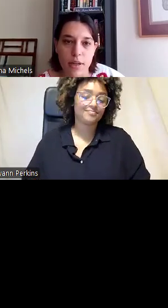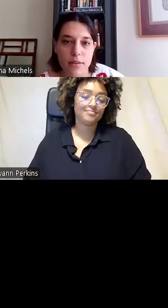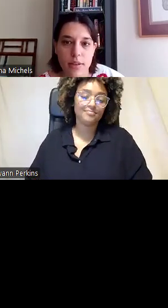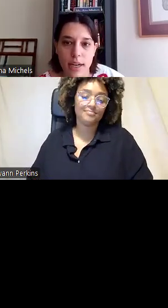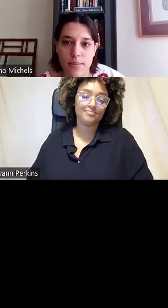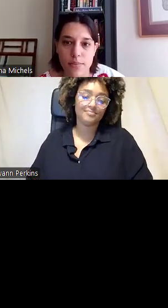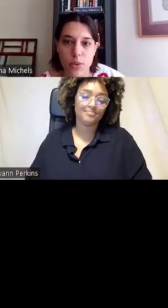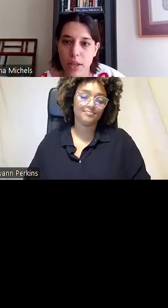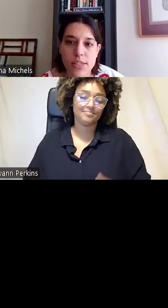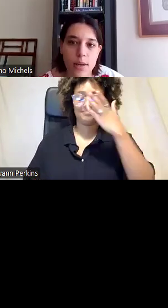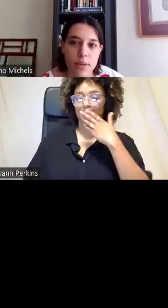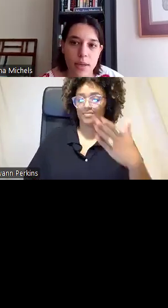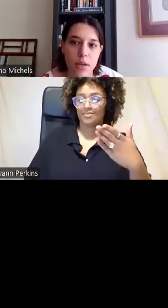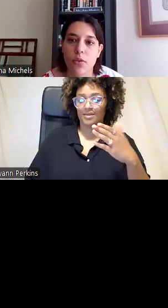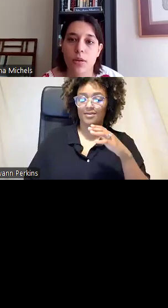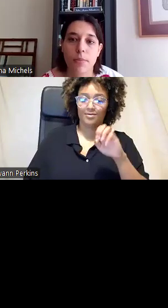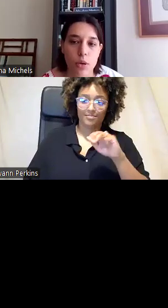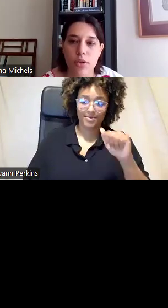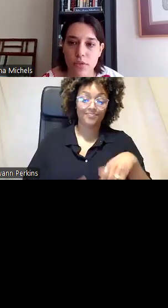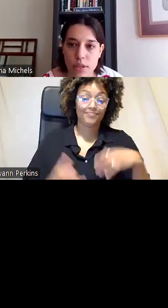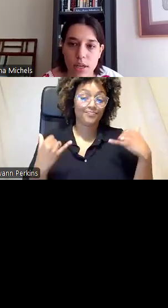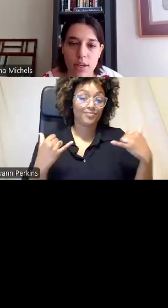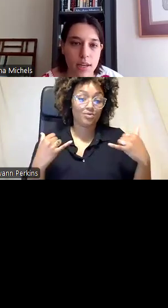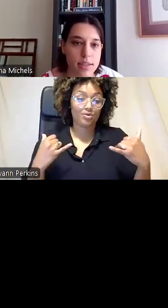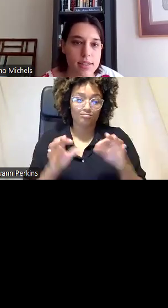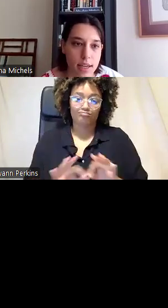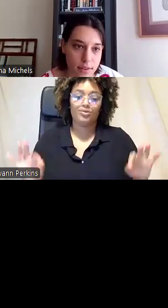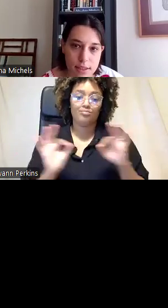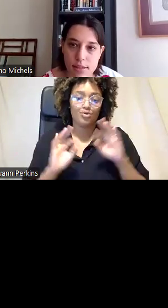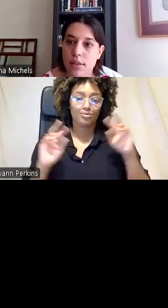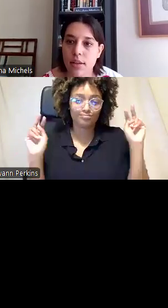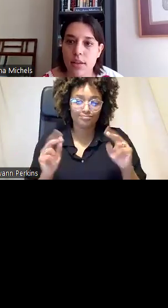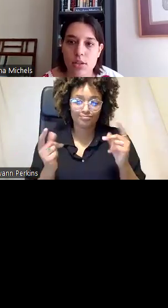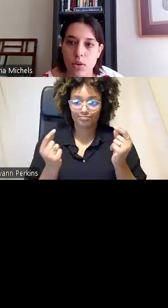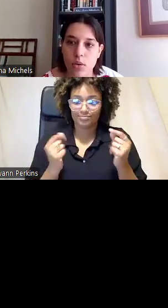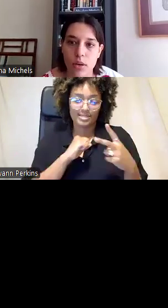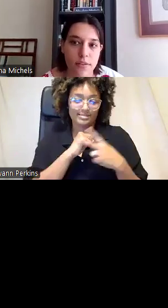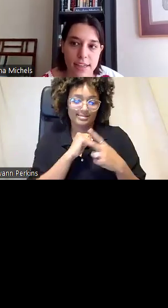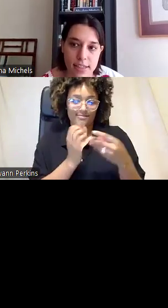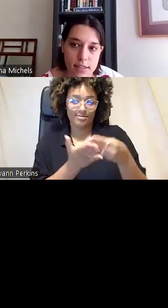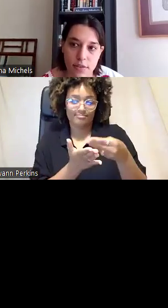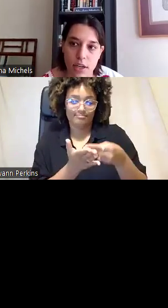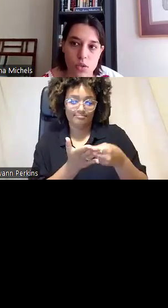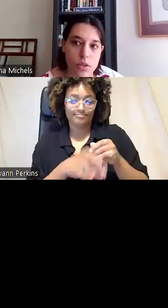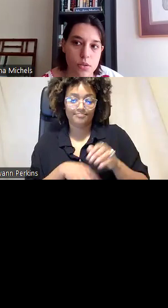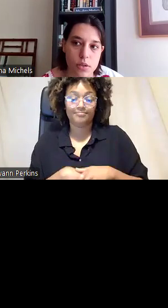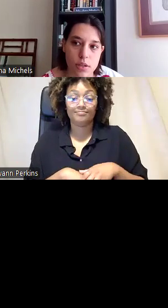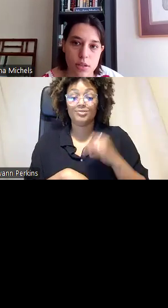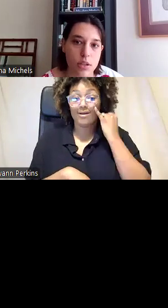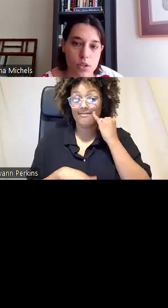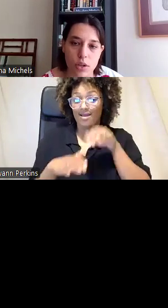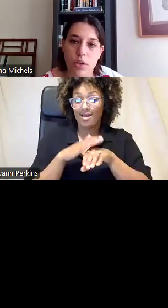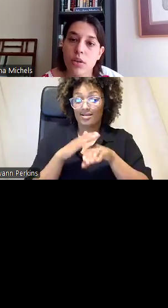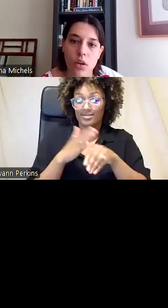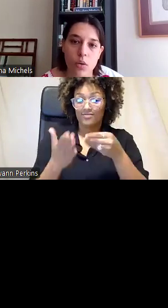Thank you, Emma. So another step that can be important to focus on is savings. So if access to financial resources